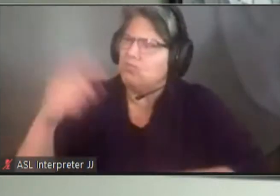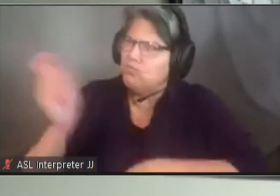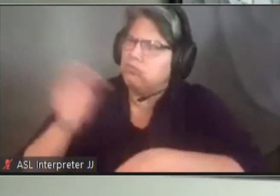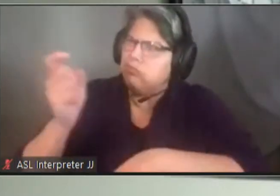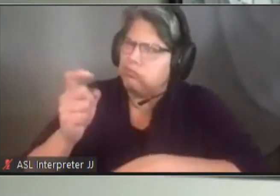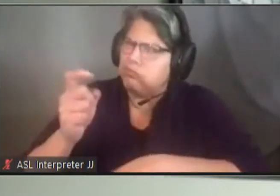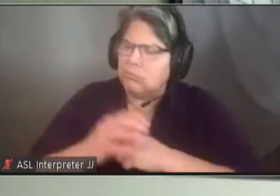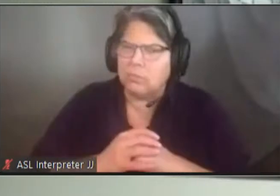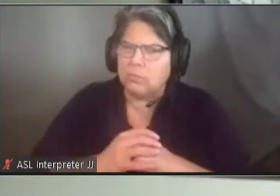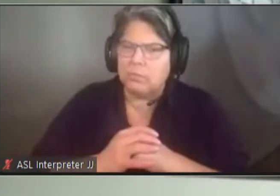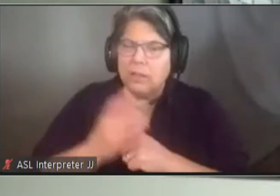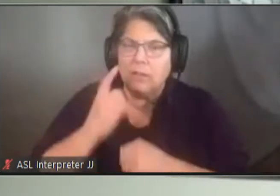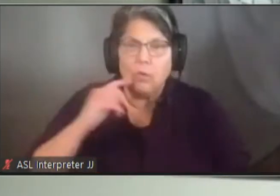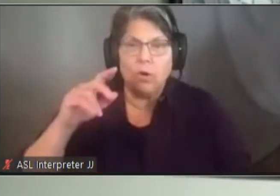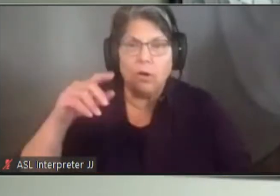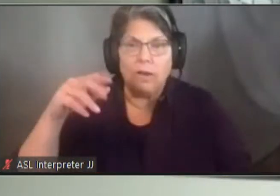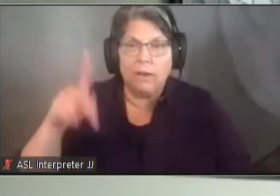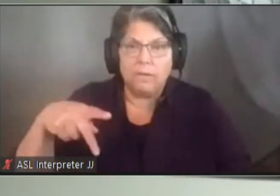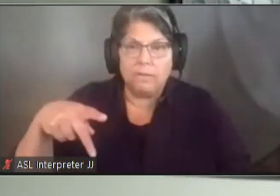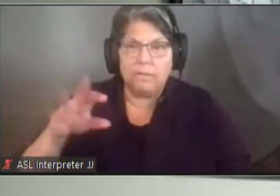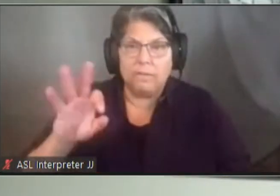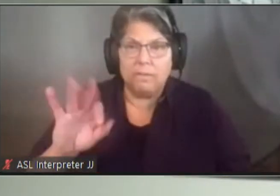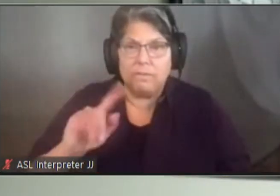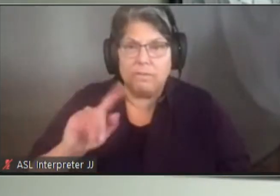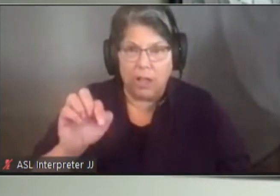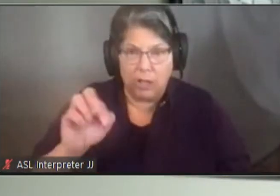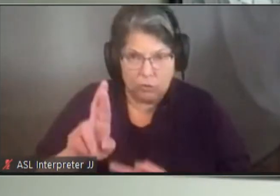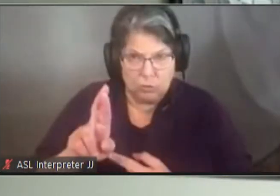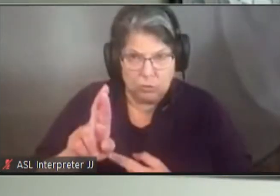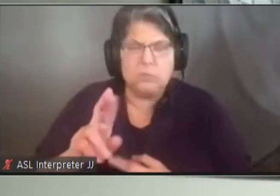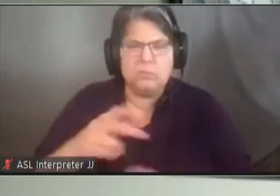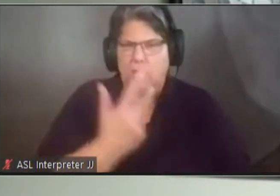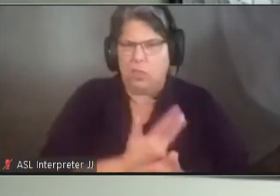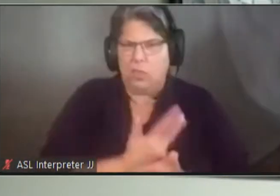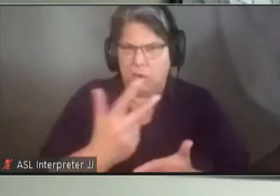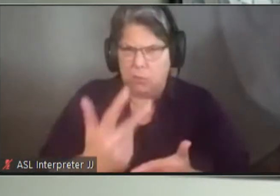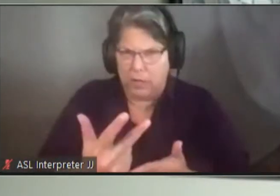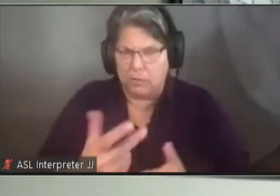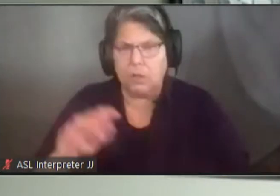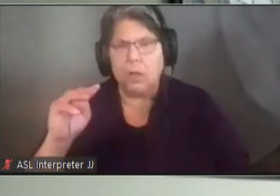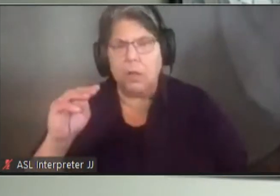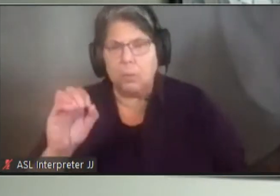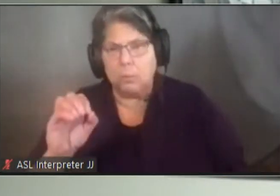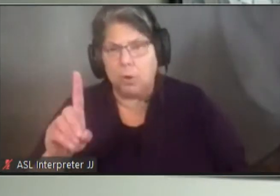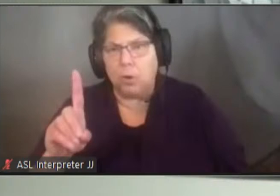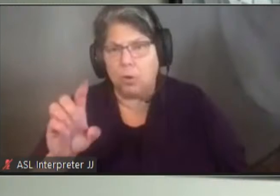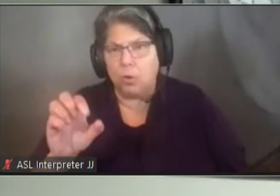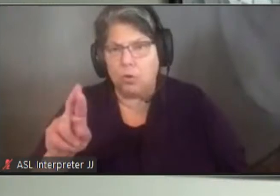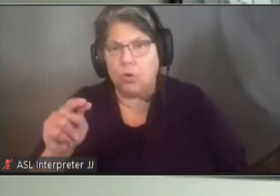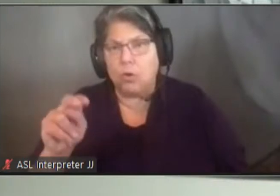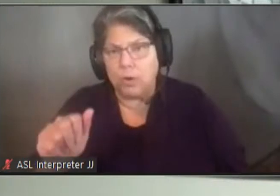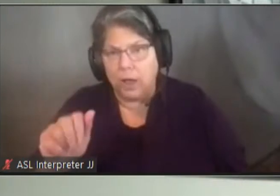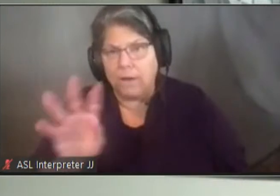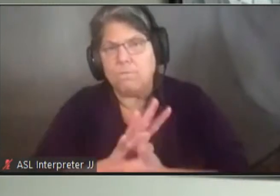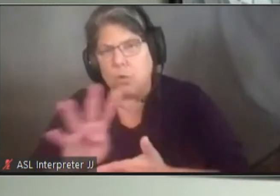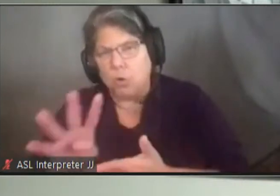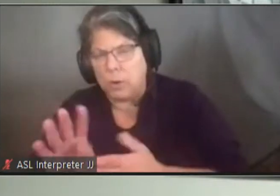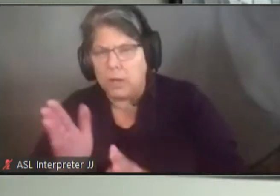for Pfizer, that was 3 weeks, and for Moderna, it was 4 weeks. But that was give or take 2